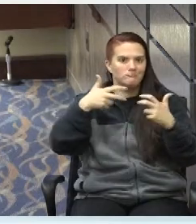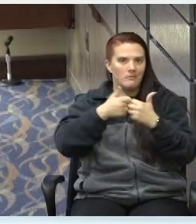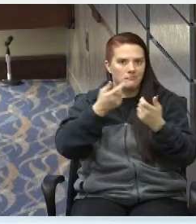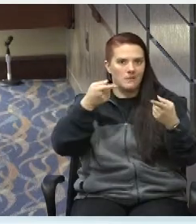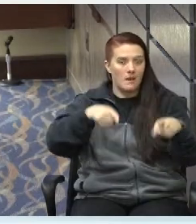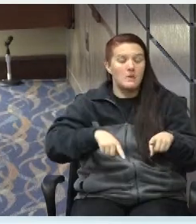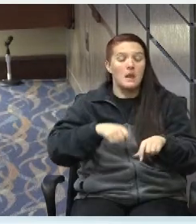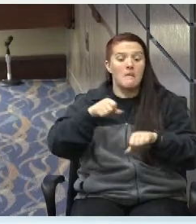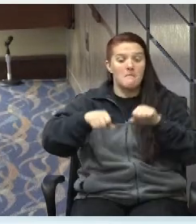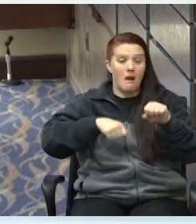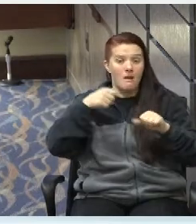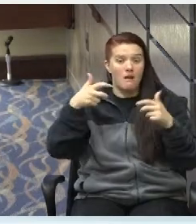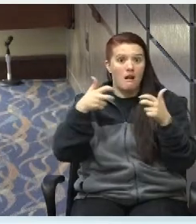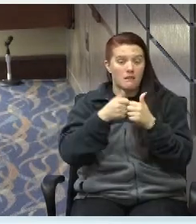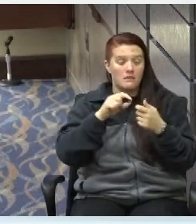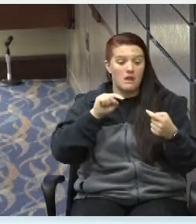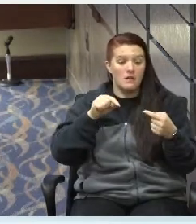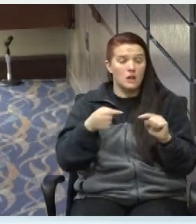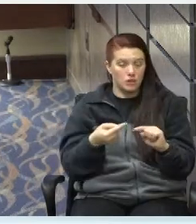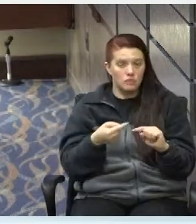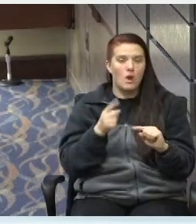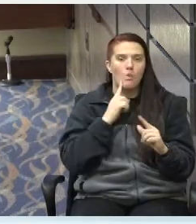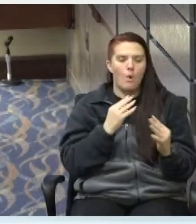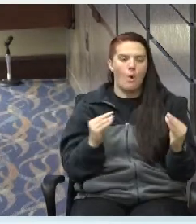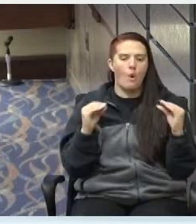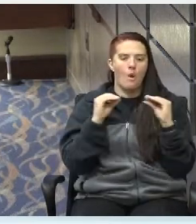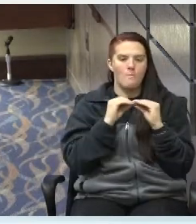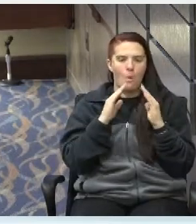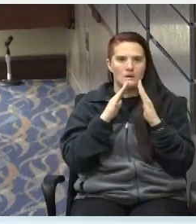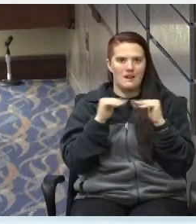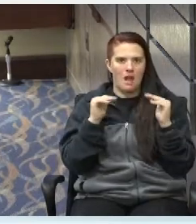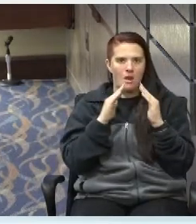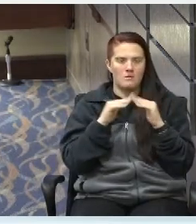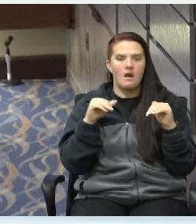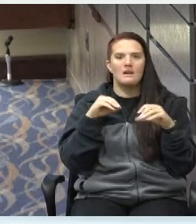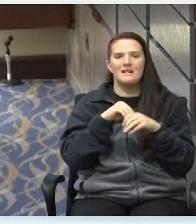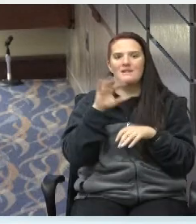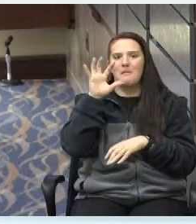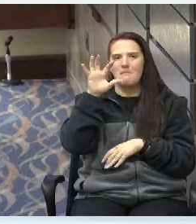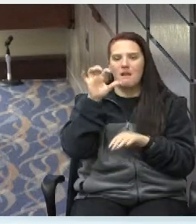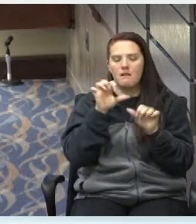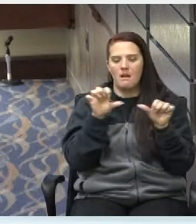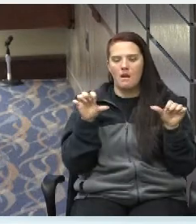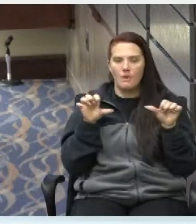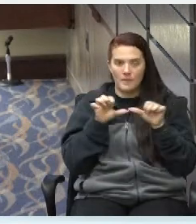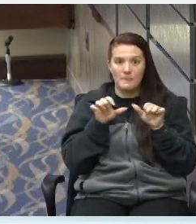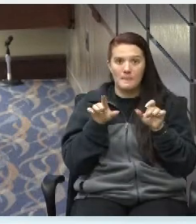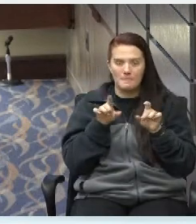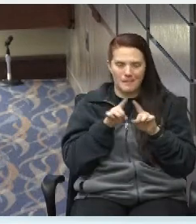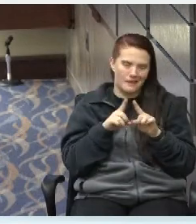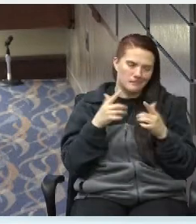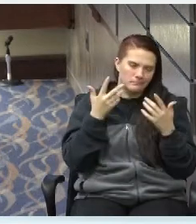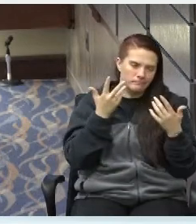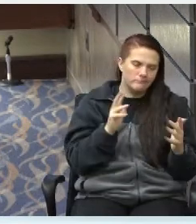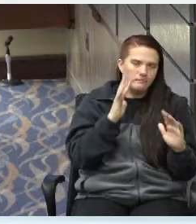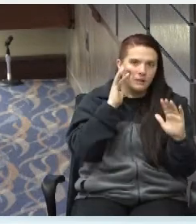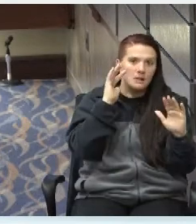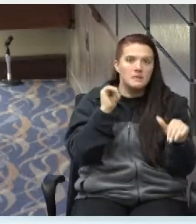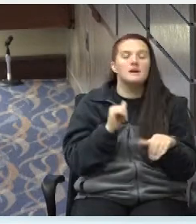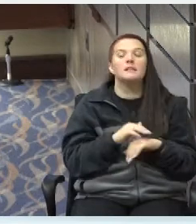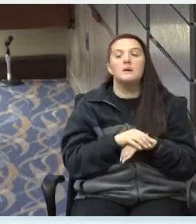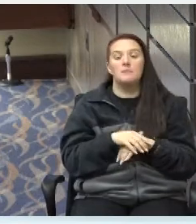Bicycle accidents and injuries were more downtown and in the Baylor area, as I would expect.